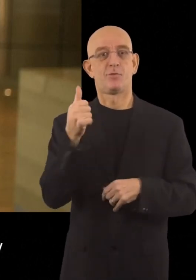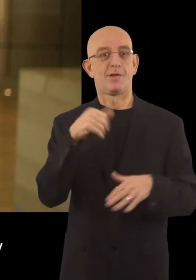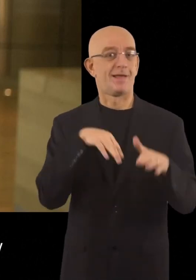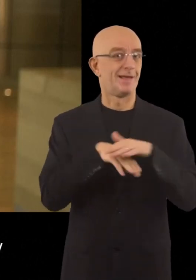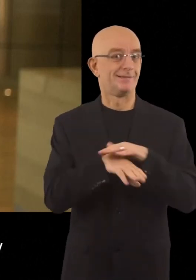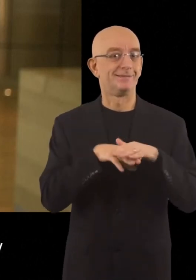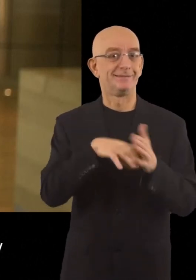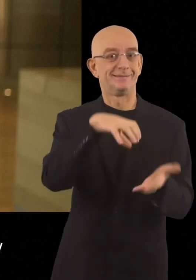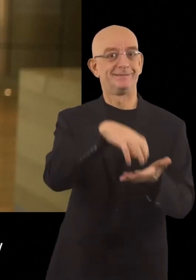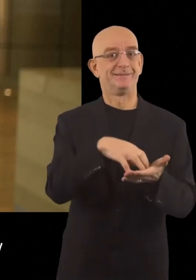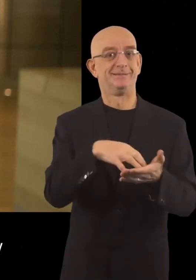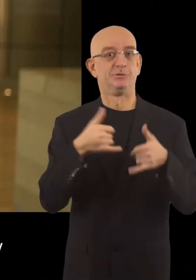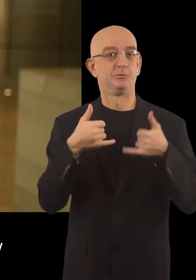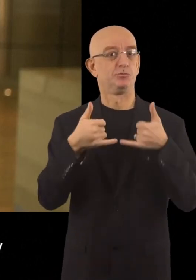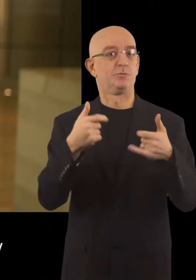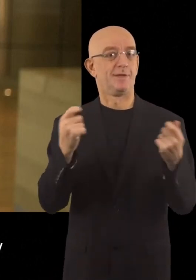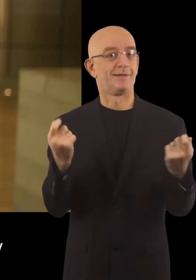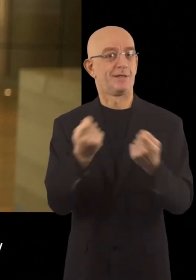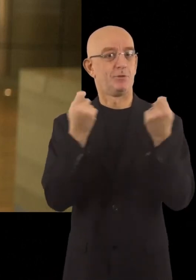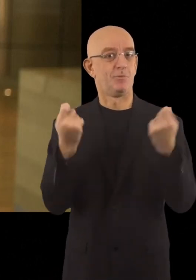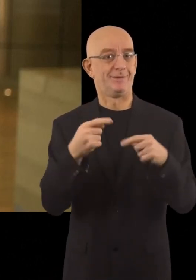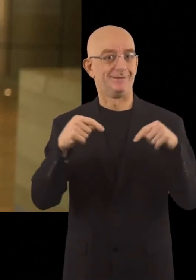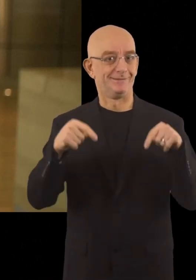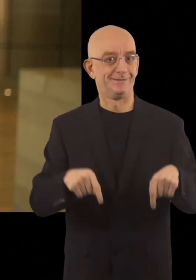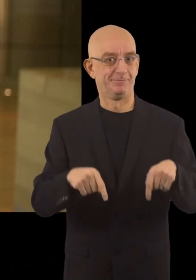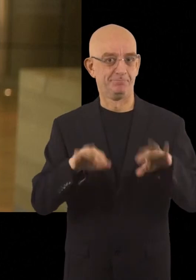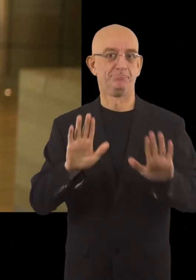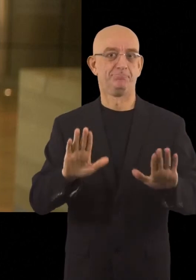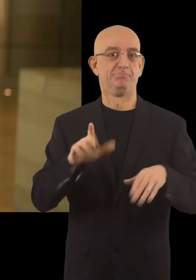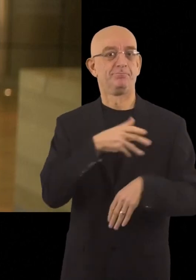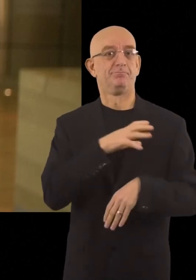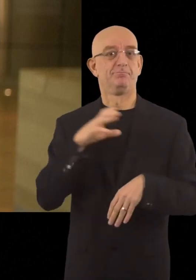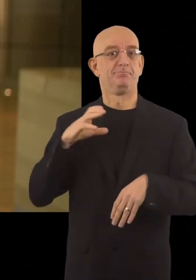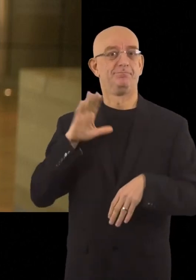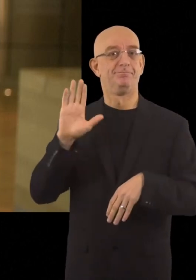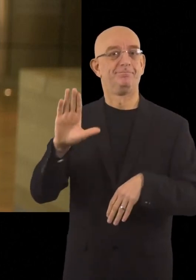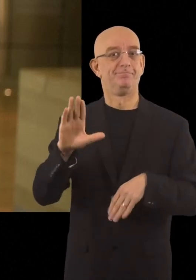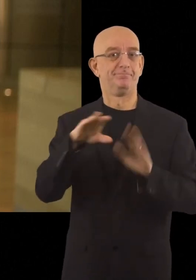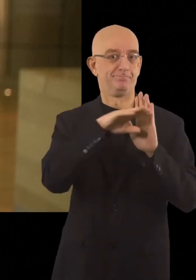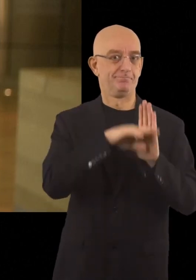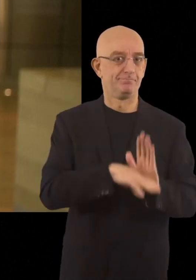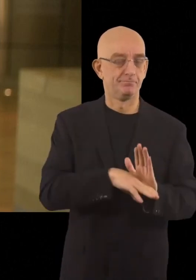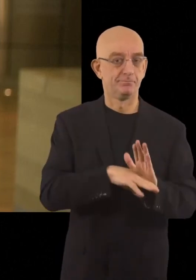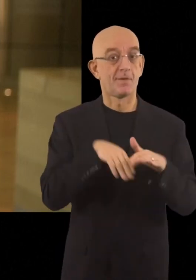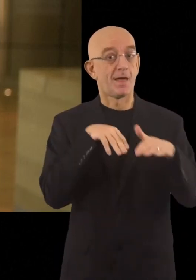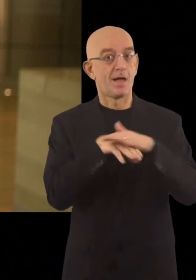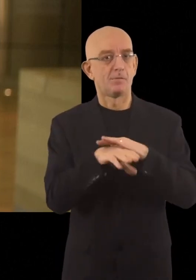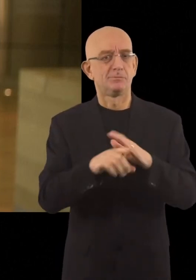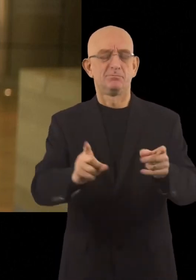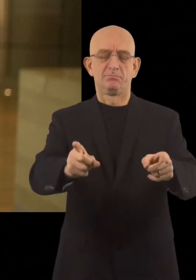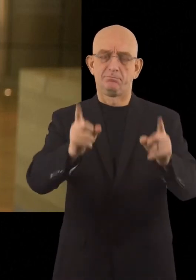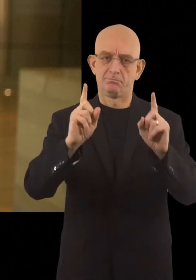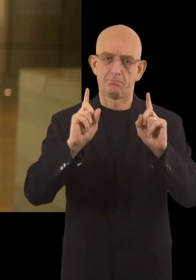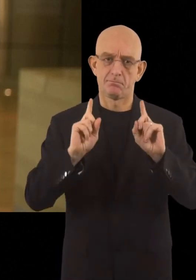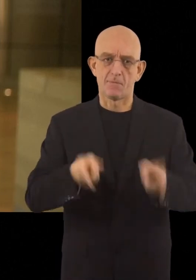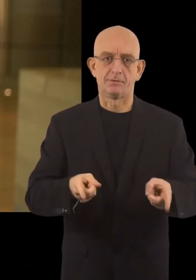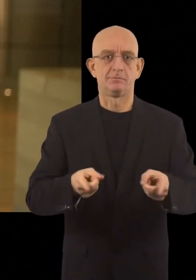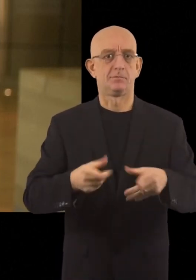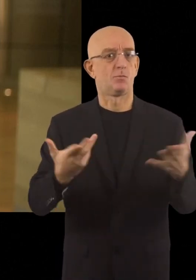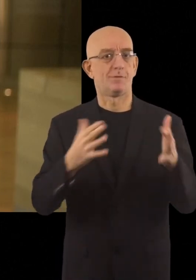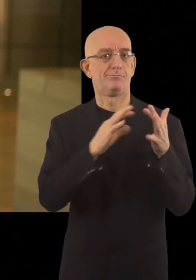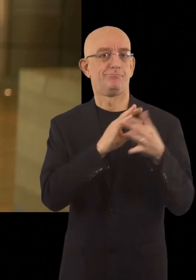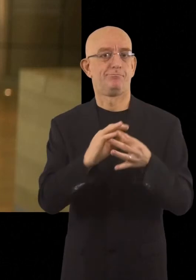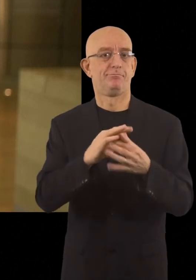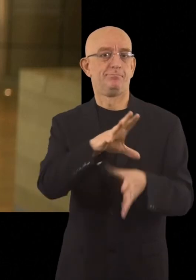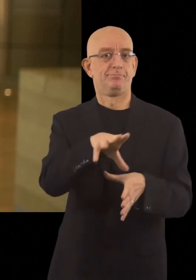first Access City Award ceremony of this Commission's mandate. Accessibility is a prerequisite